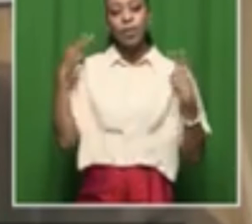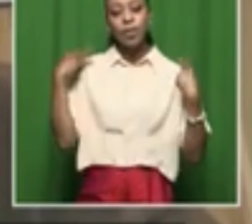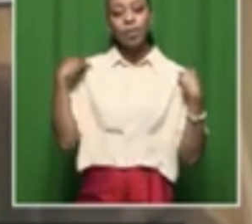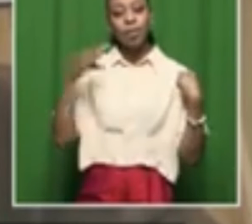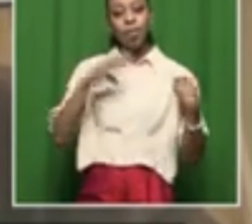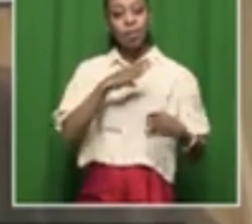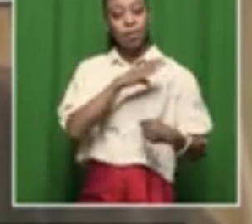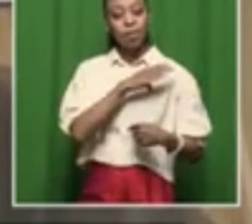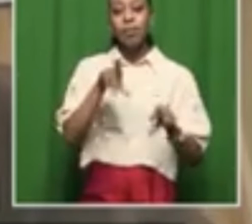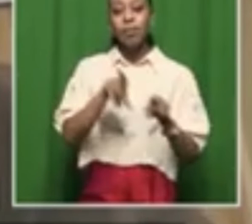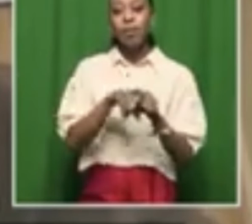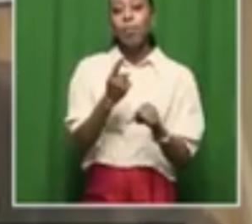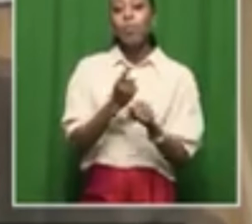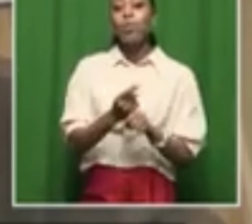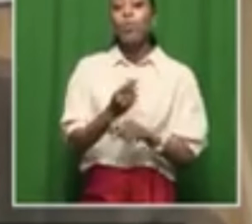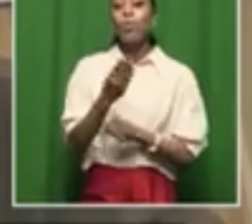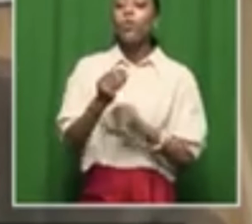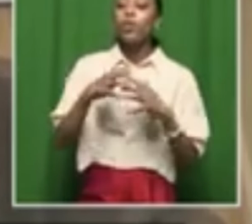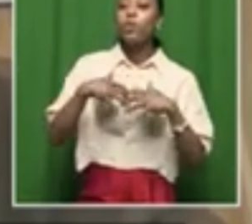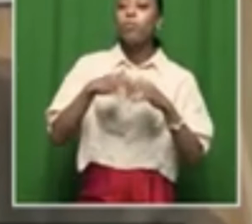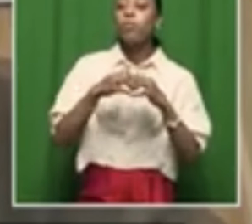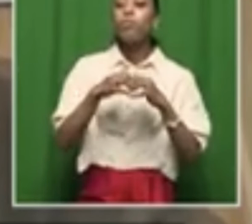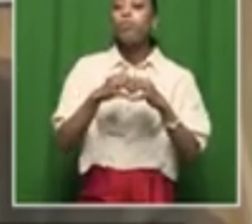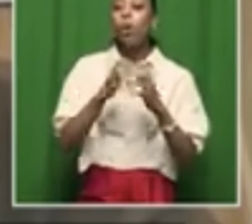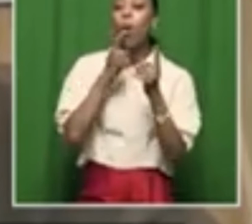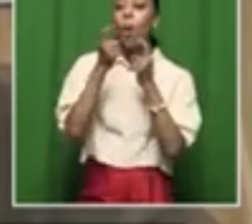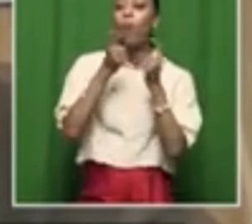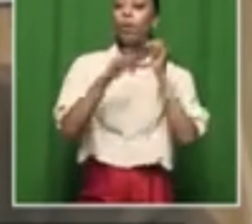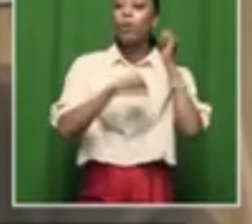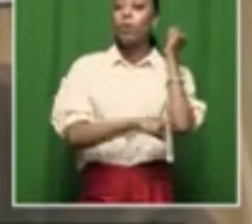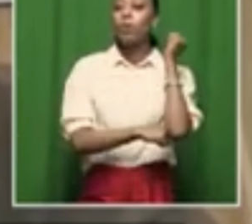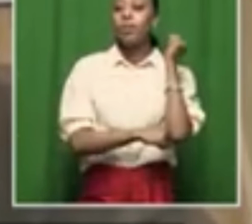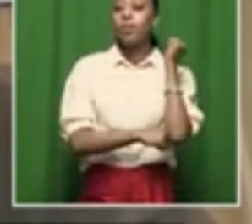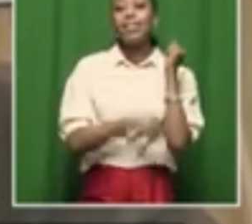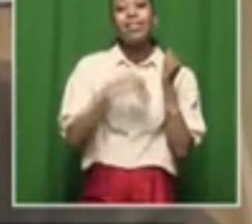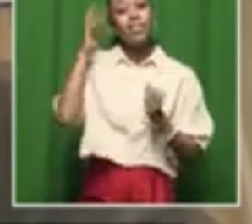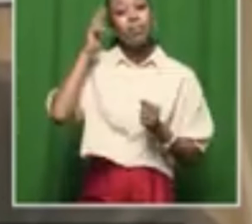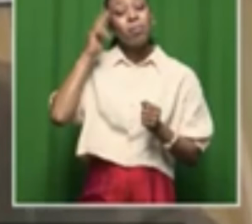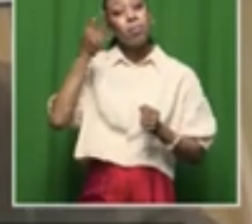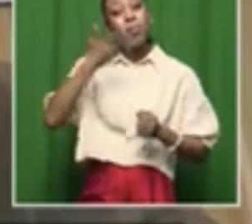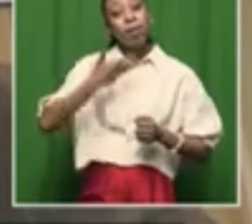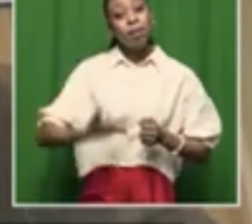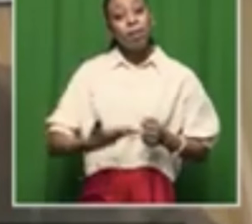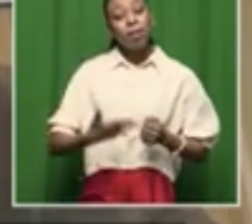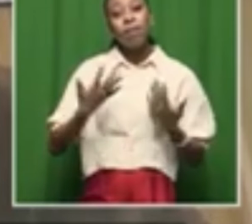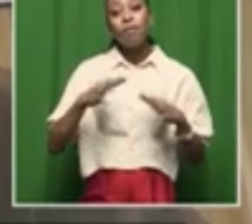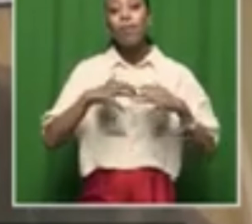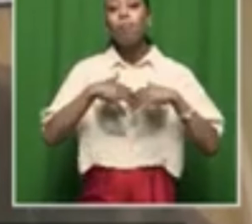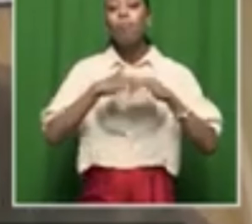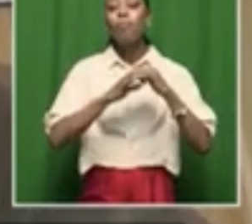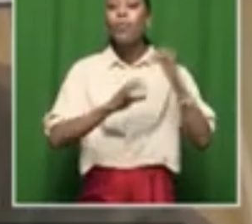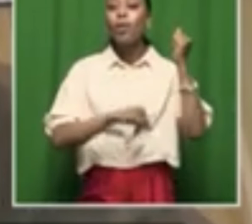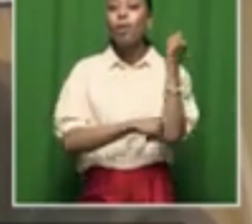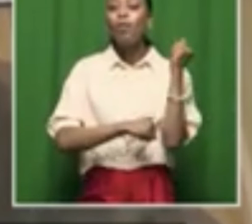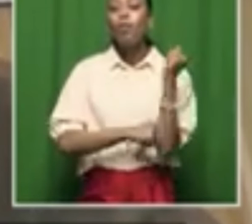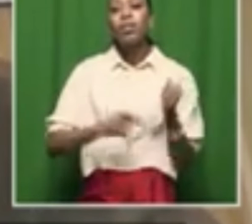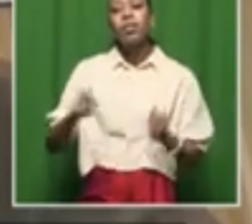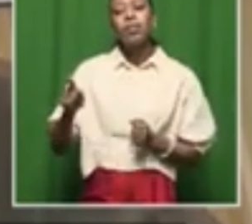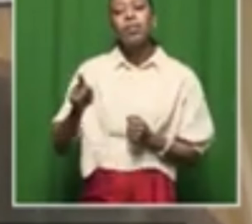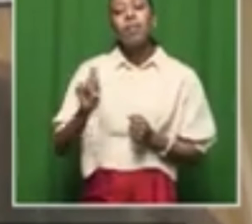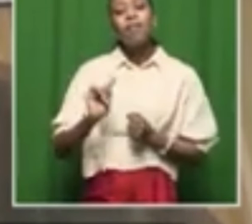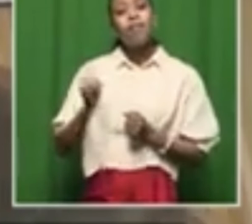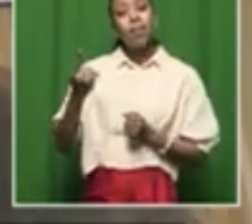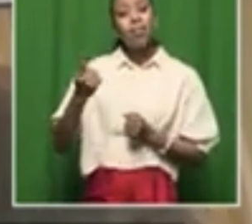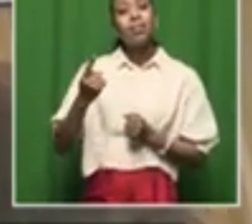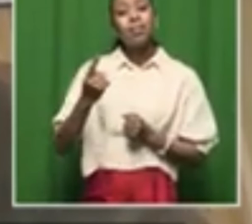We even established the UMBAT office. If you remember, Leanne, I am the one who established the office of the